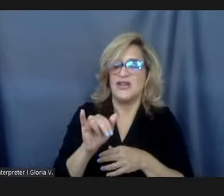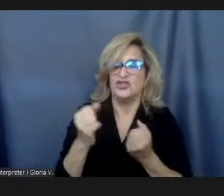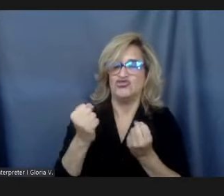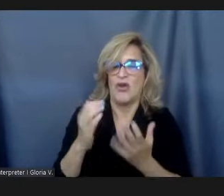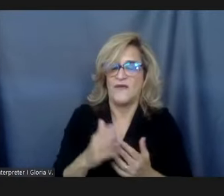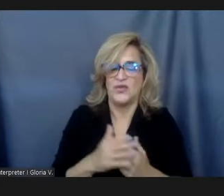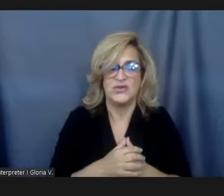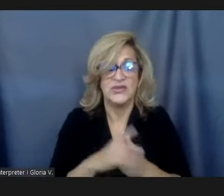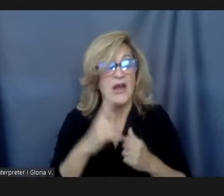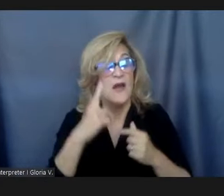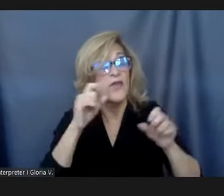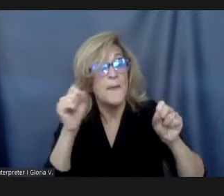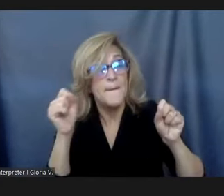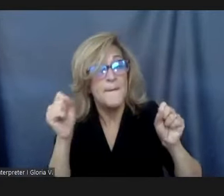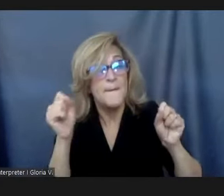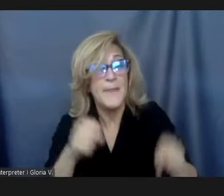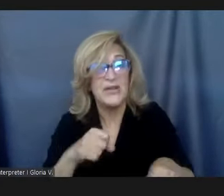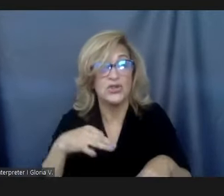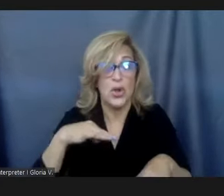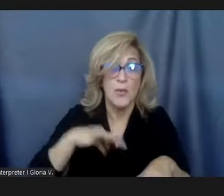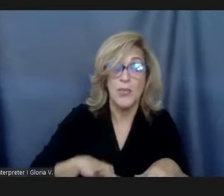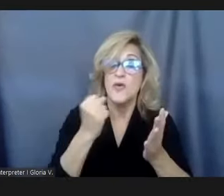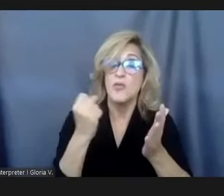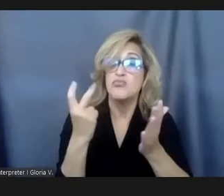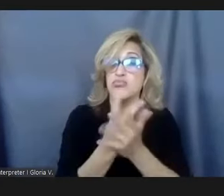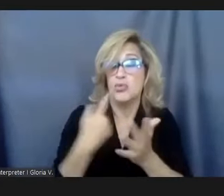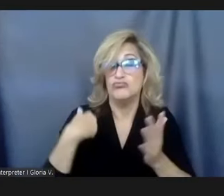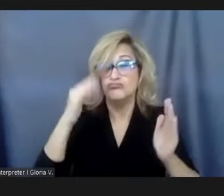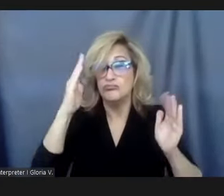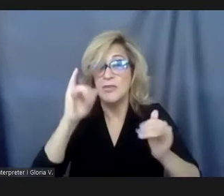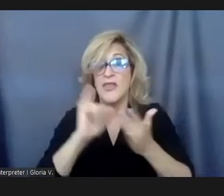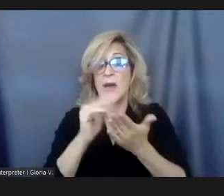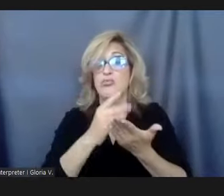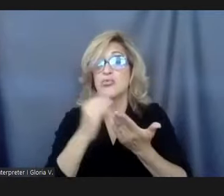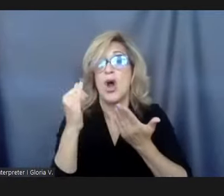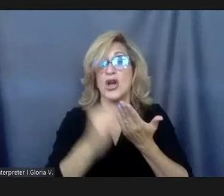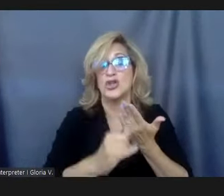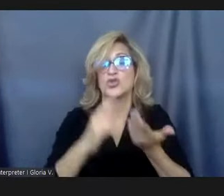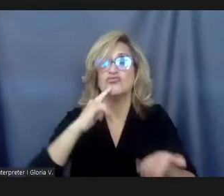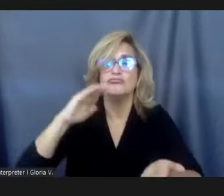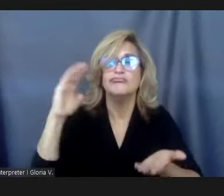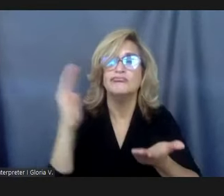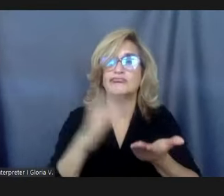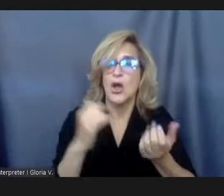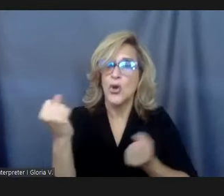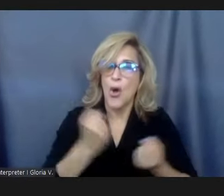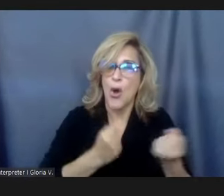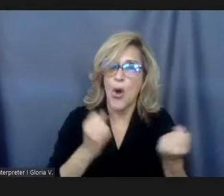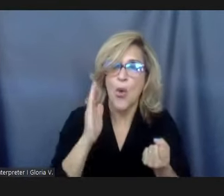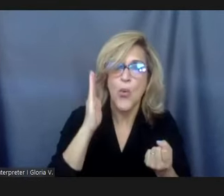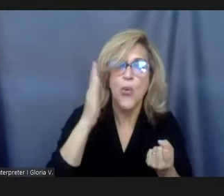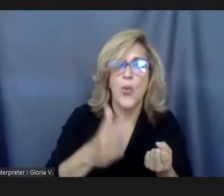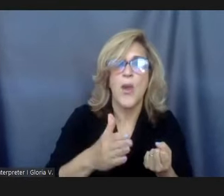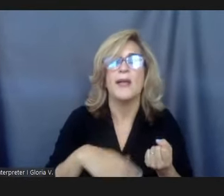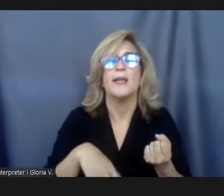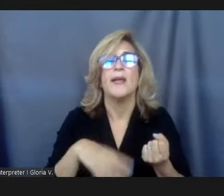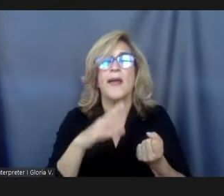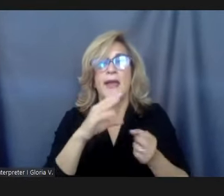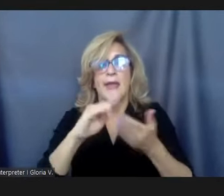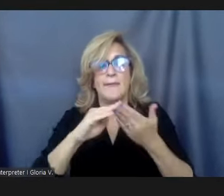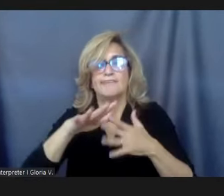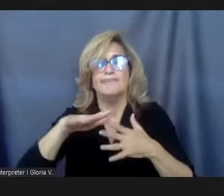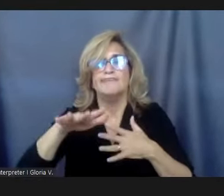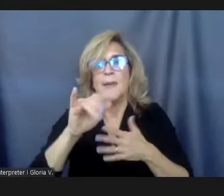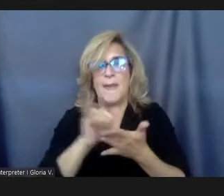project benefits, if approved, we anticipate the project would reduce vehicular traffic in and near the Manhattan Central Business District. Overall, and